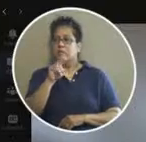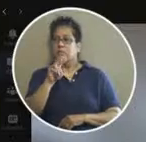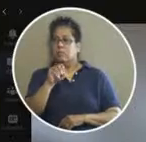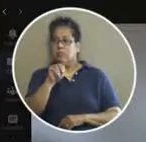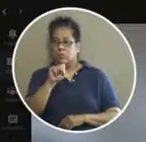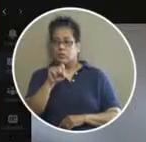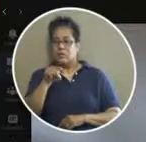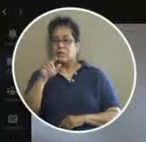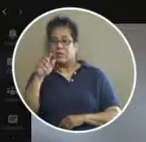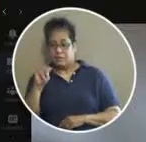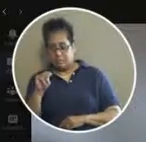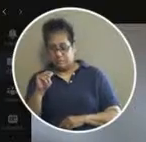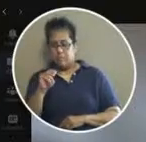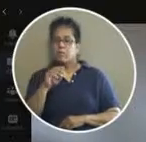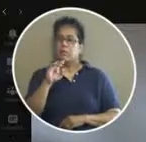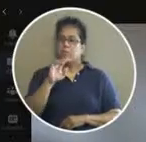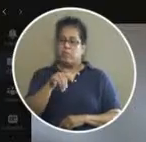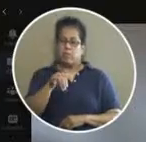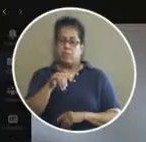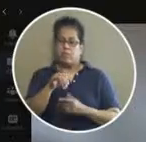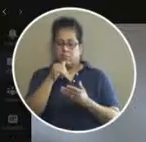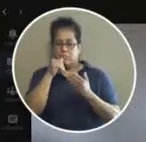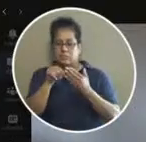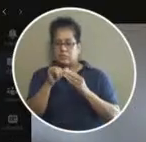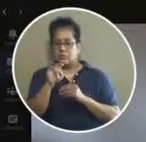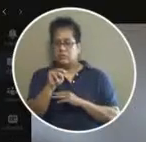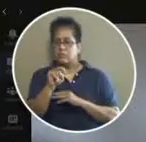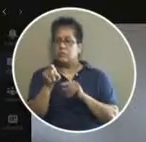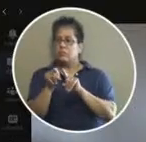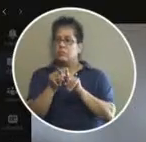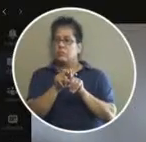www.epcountyvotes.com to get your mail-in ballots and look for voting